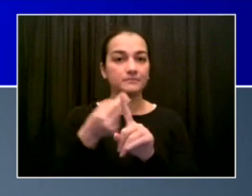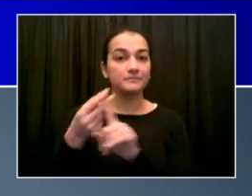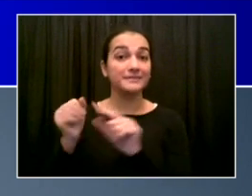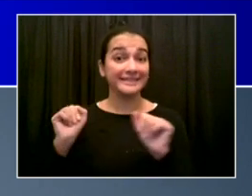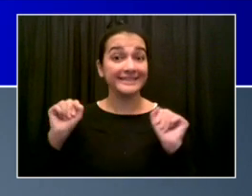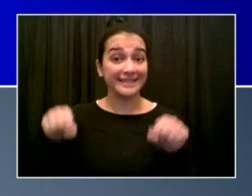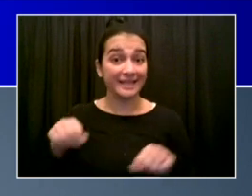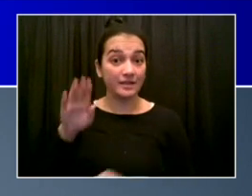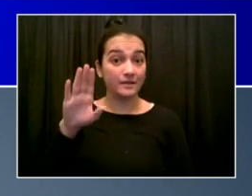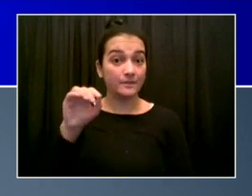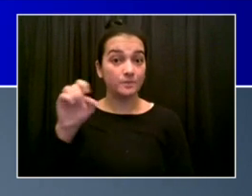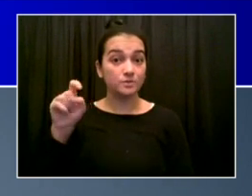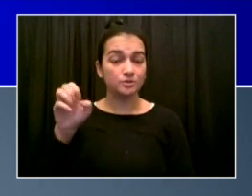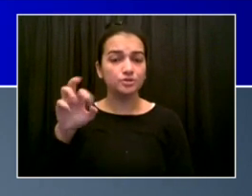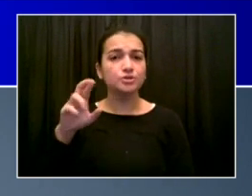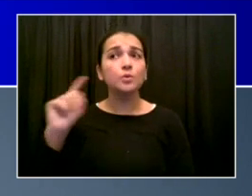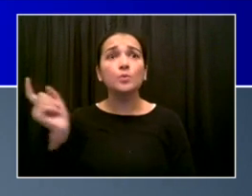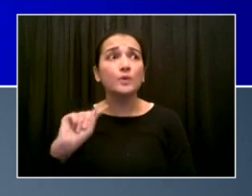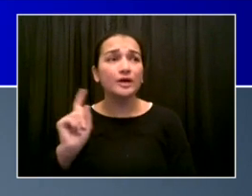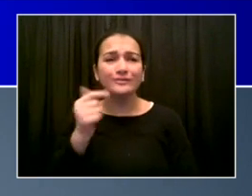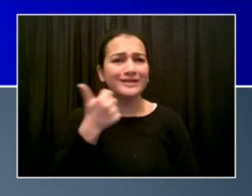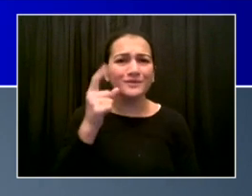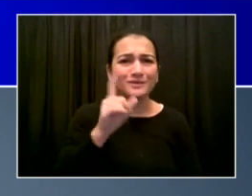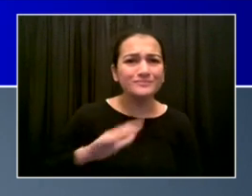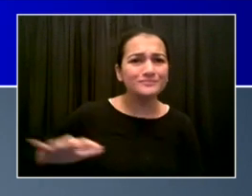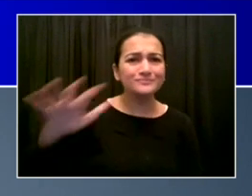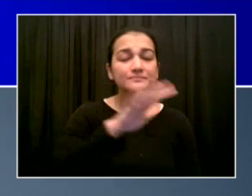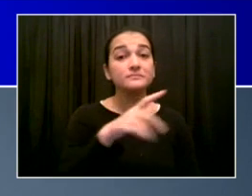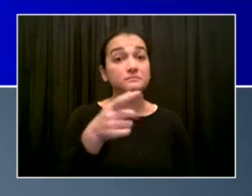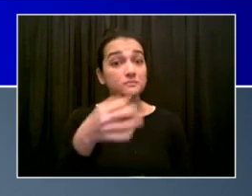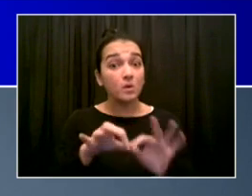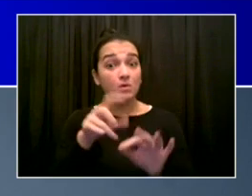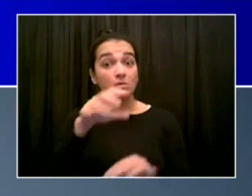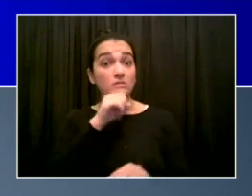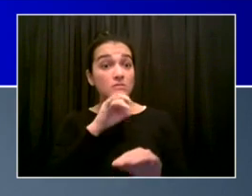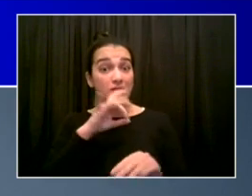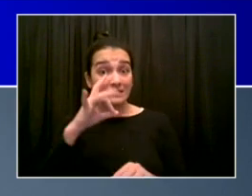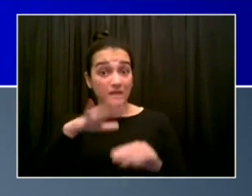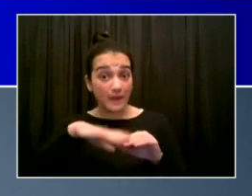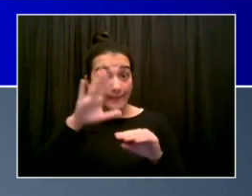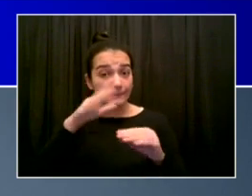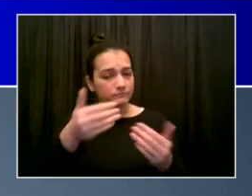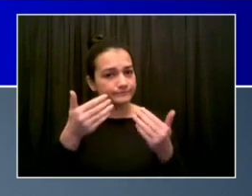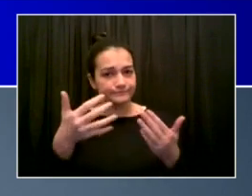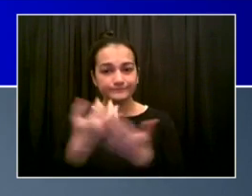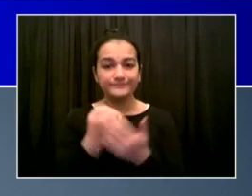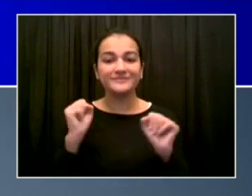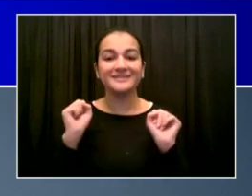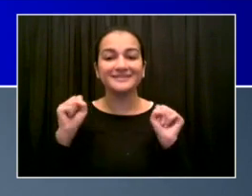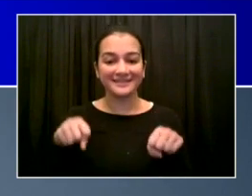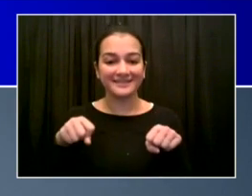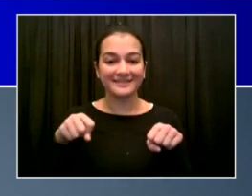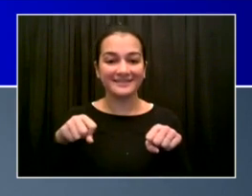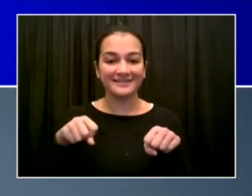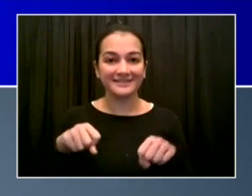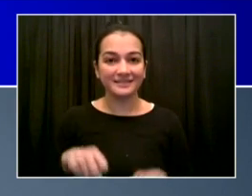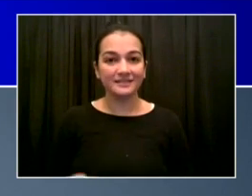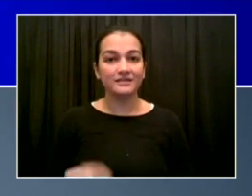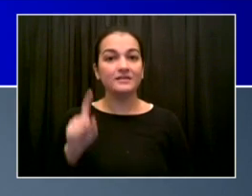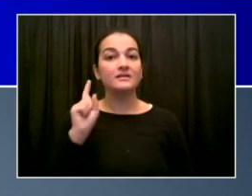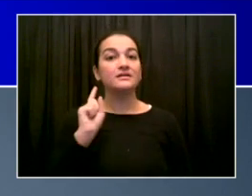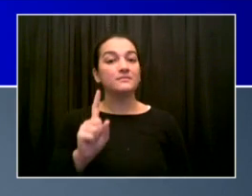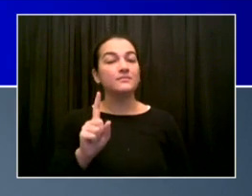Moderna booster. And this is the time, everyone, to go out there, protect yourself, protect your family, get that booster.